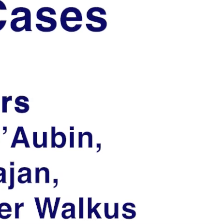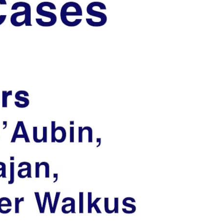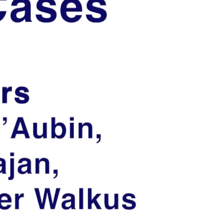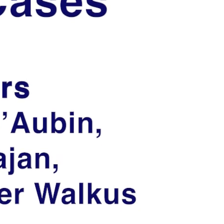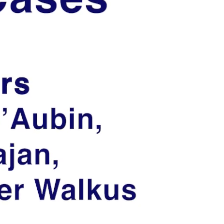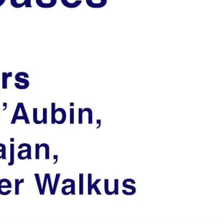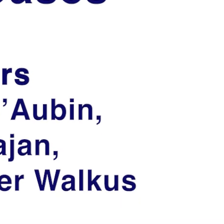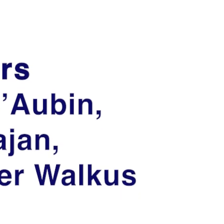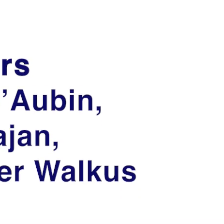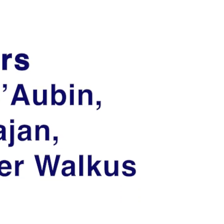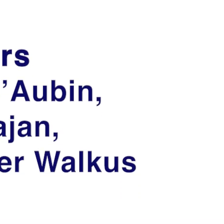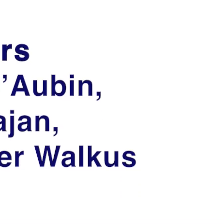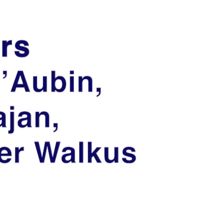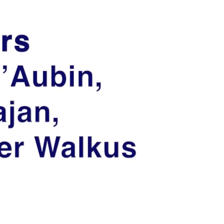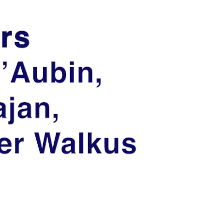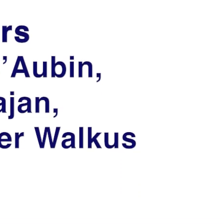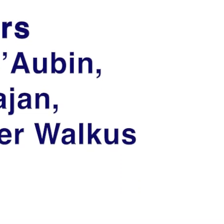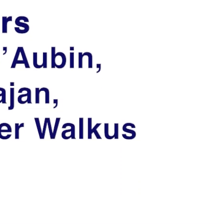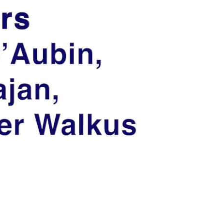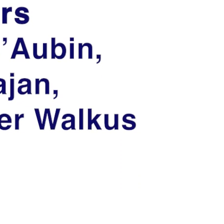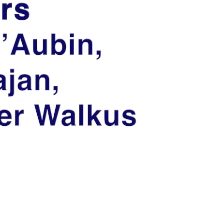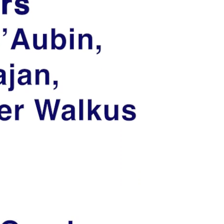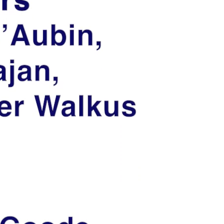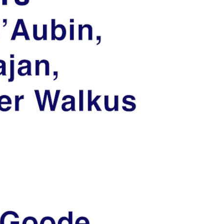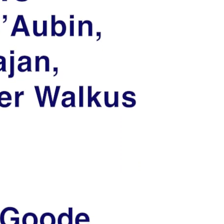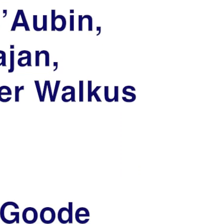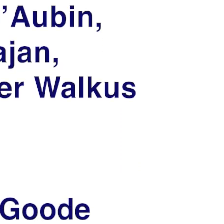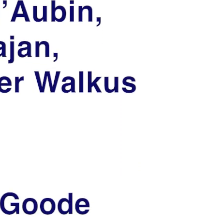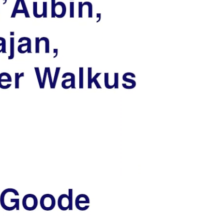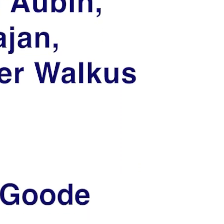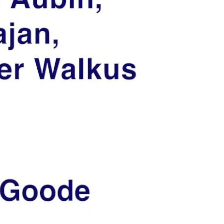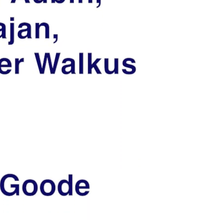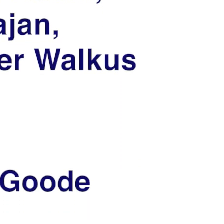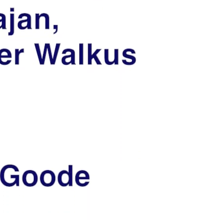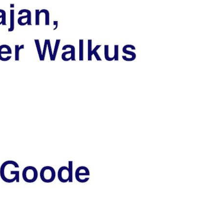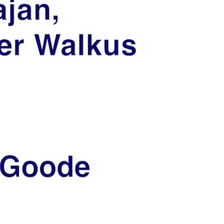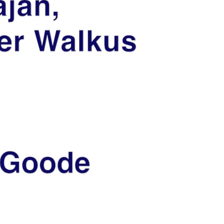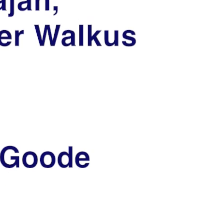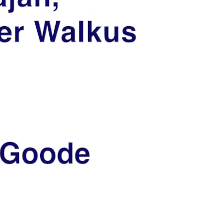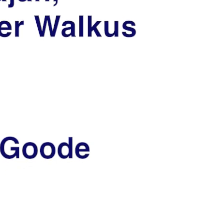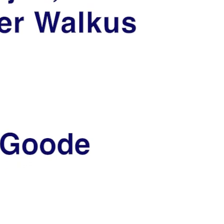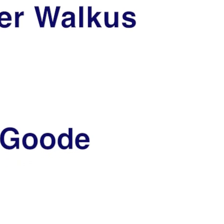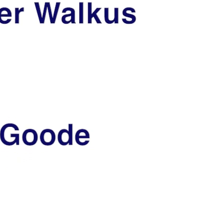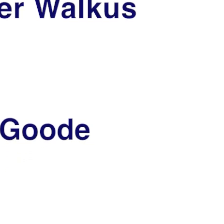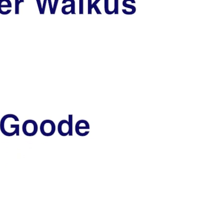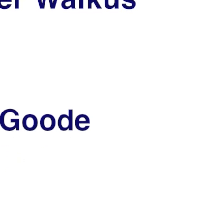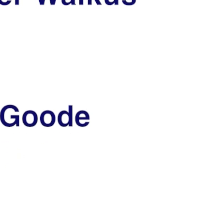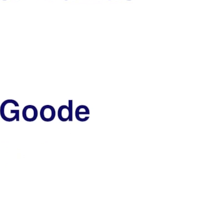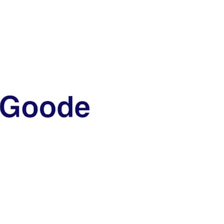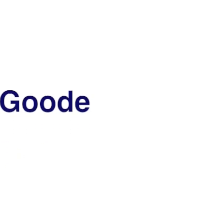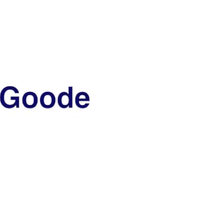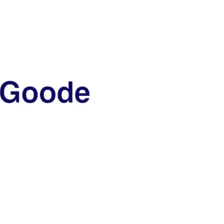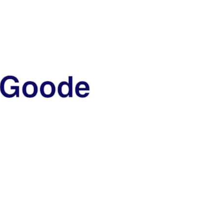editors. Elliot Dewhurst, Dorami Ealing, April Dobbin, Fran Odette,